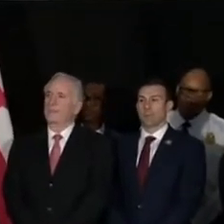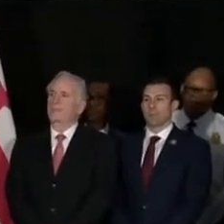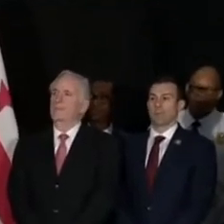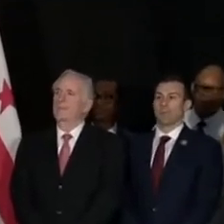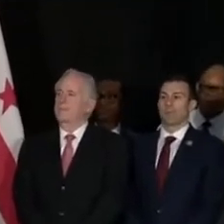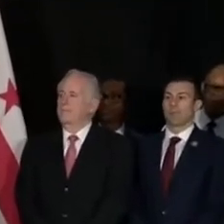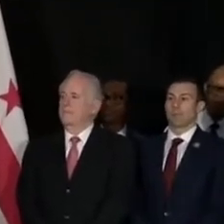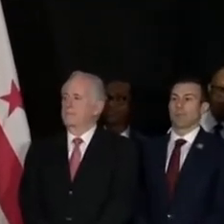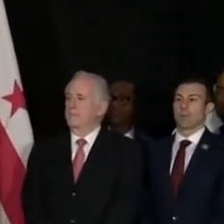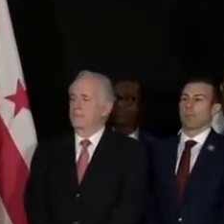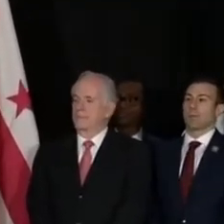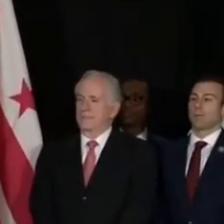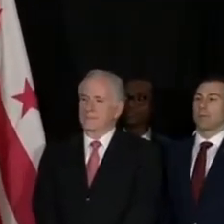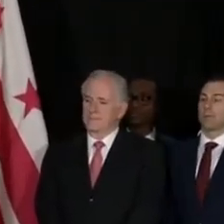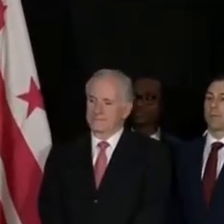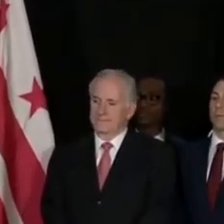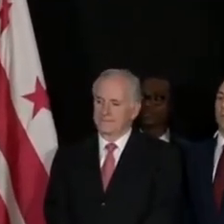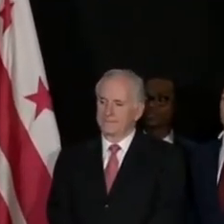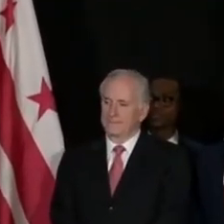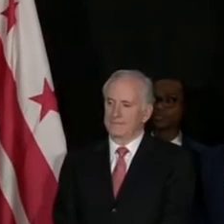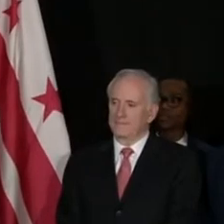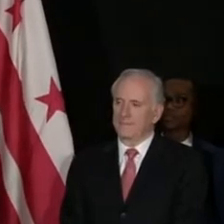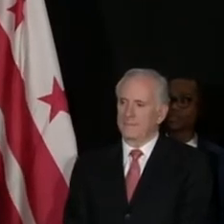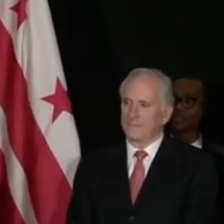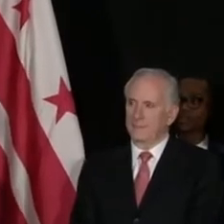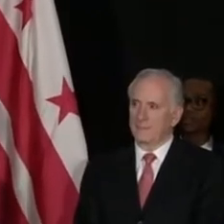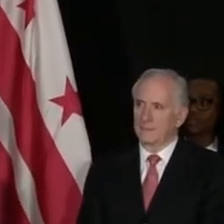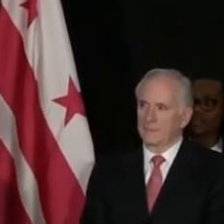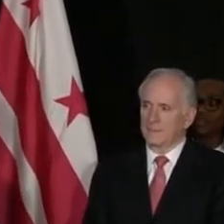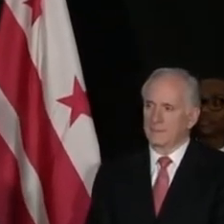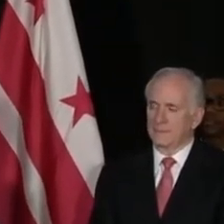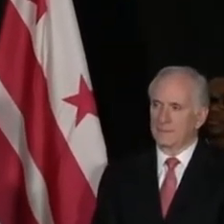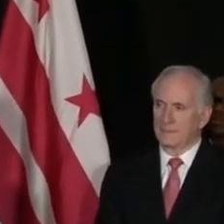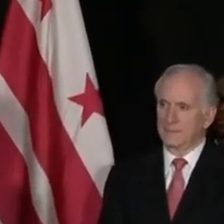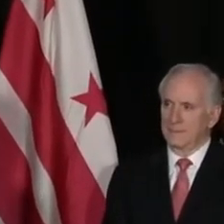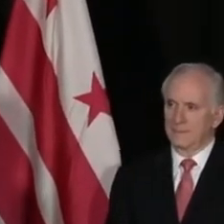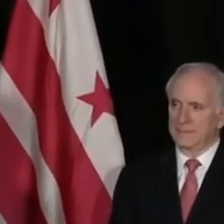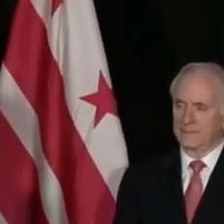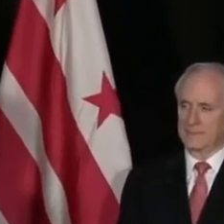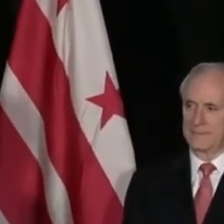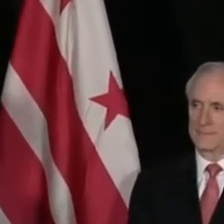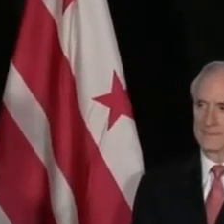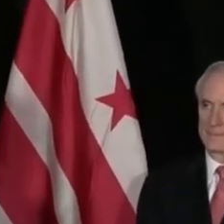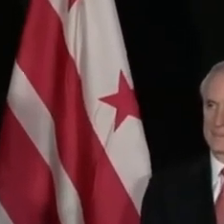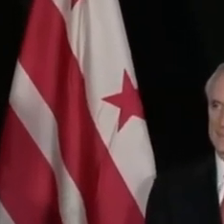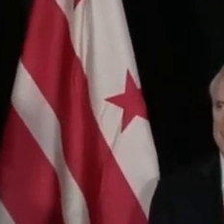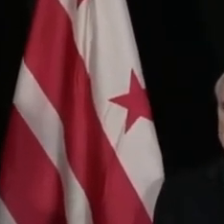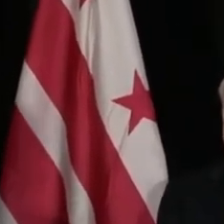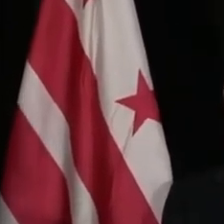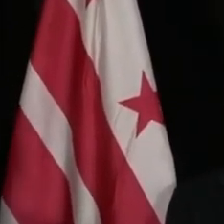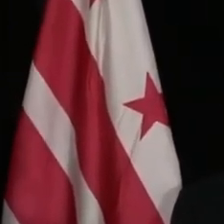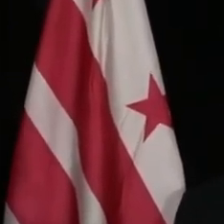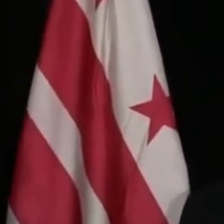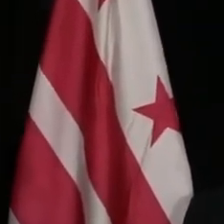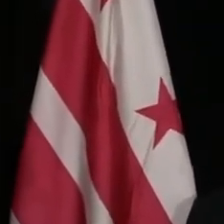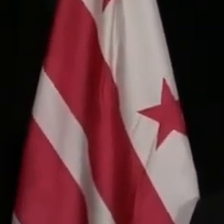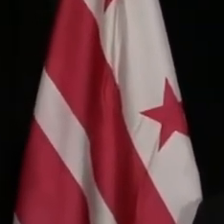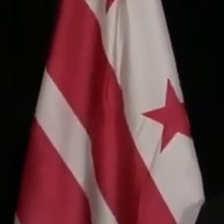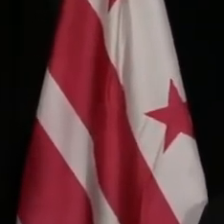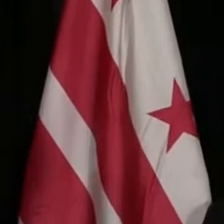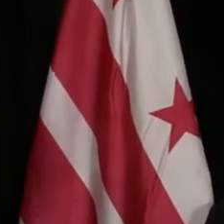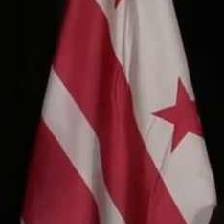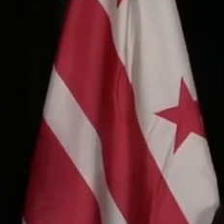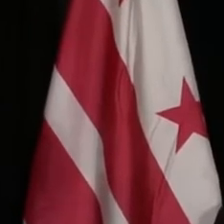motivational experience. We know that they have invited their friends,